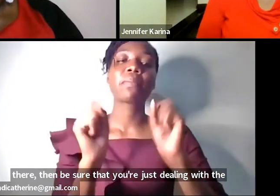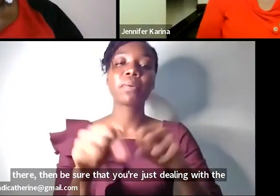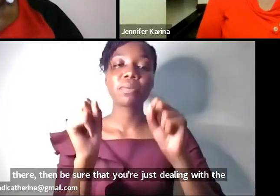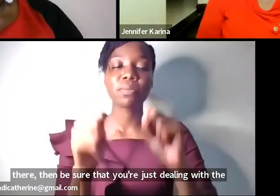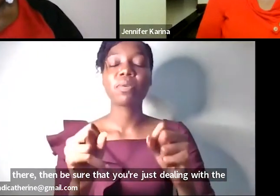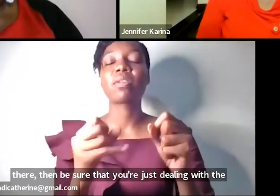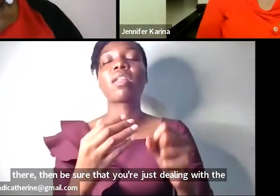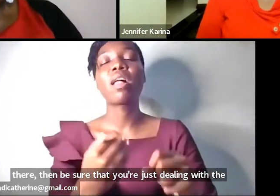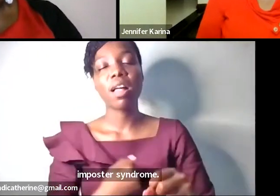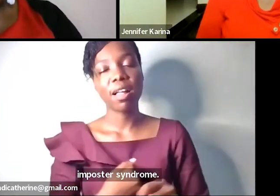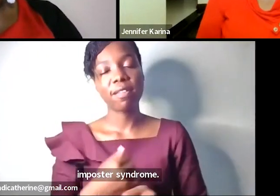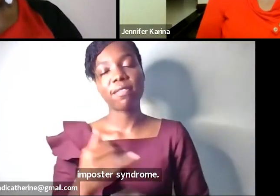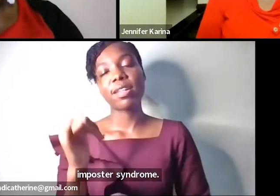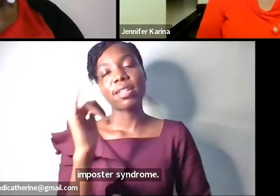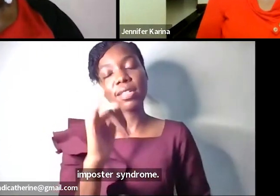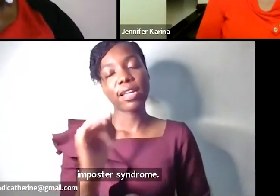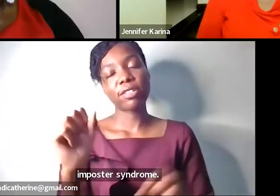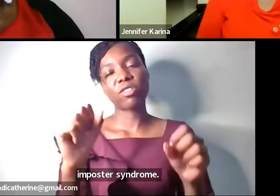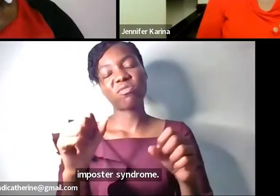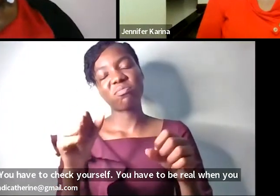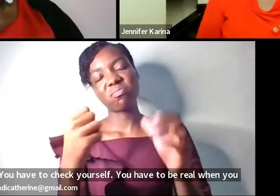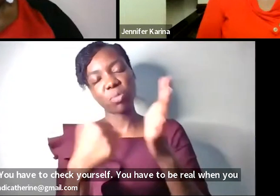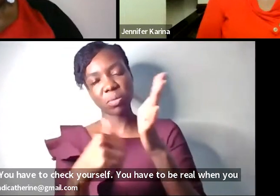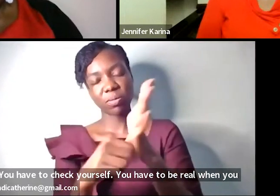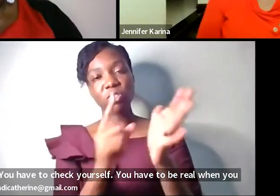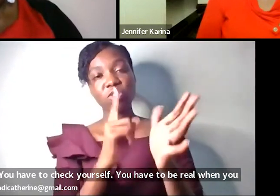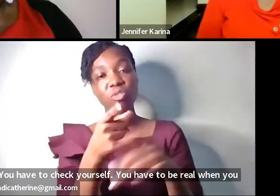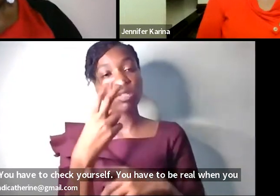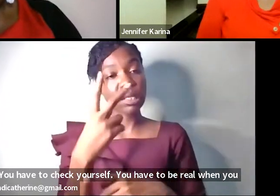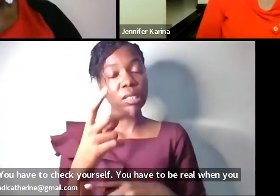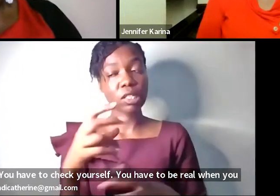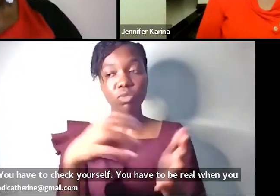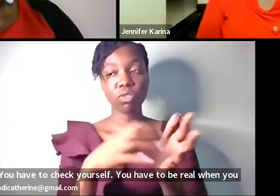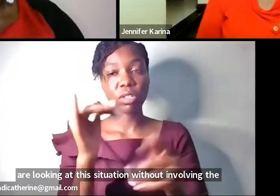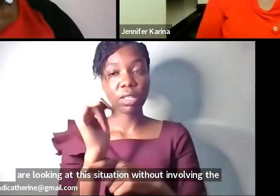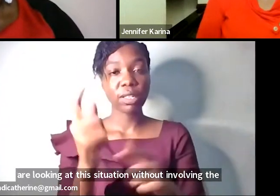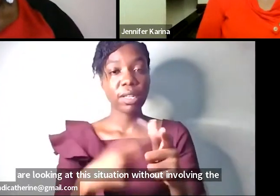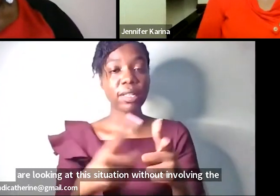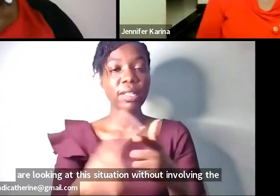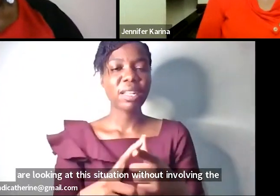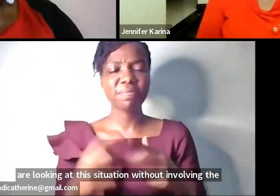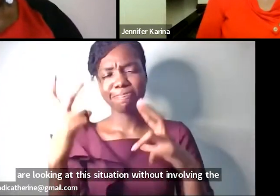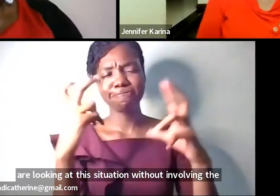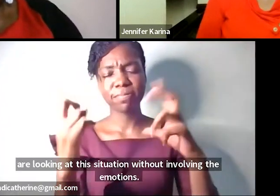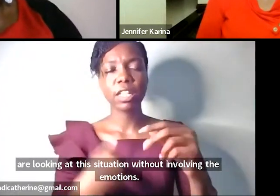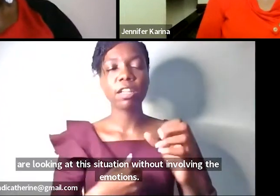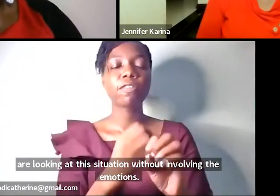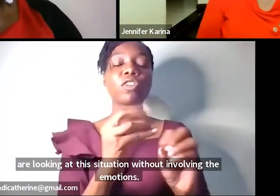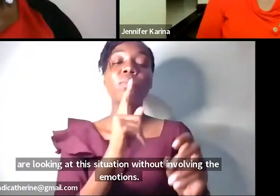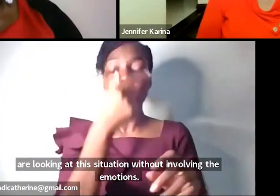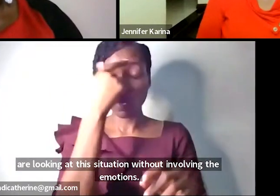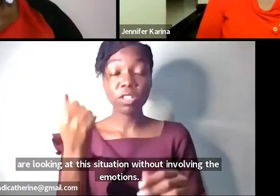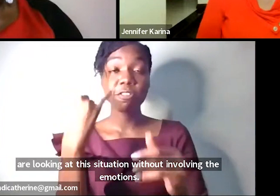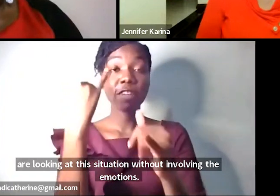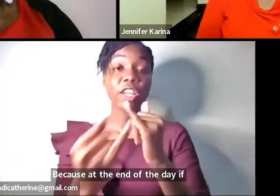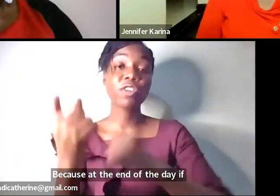yourself. You have to be real when you're looking at this situation without involving the emotions. Because at the end of the day, if you are